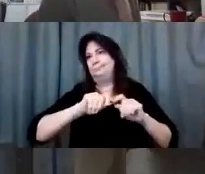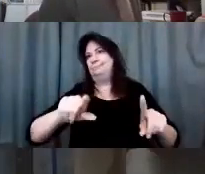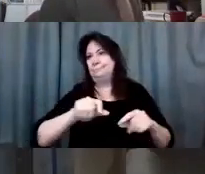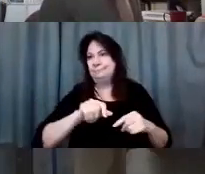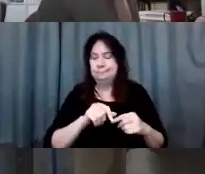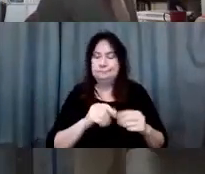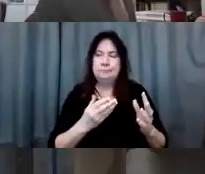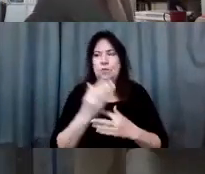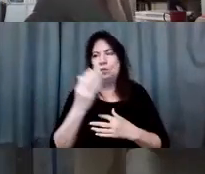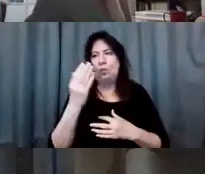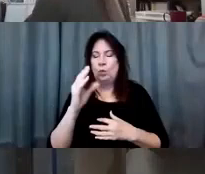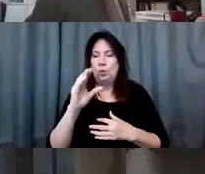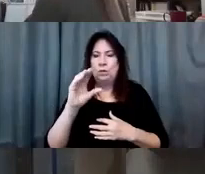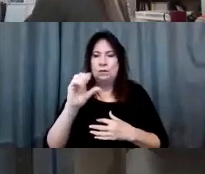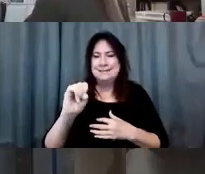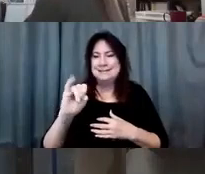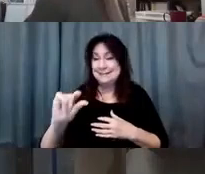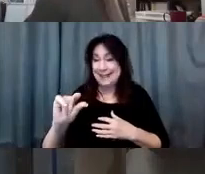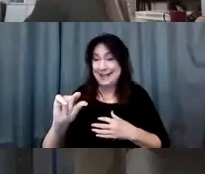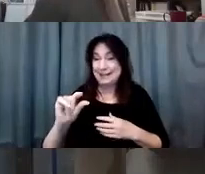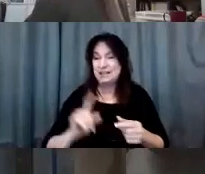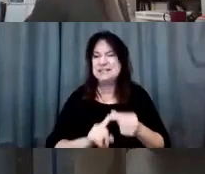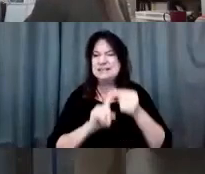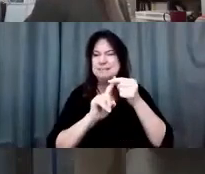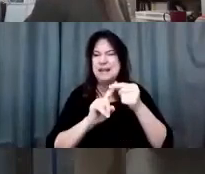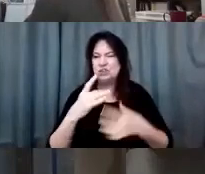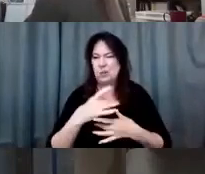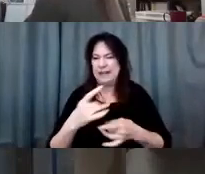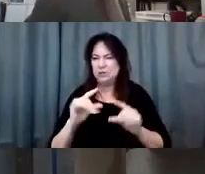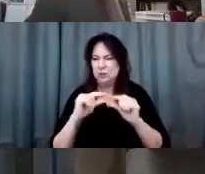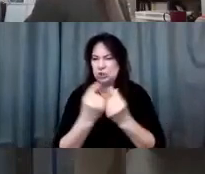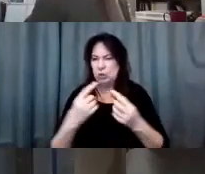through some SIGs or through a division that you're going to be